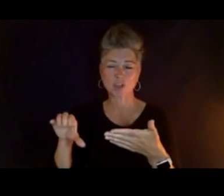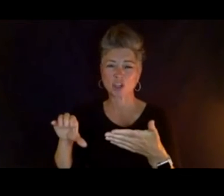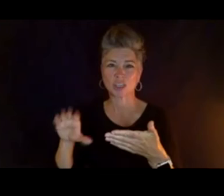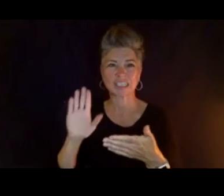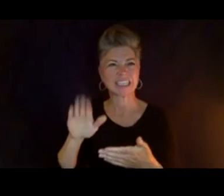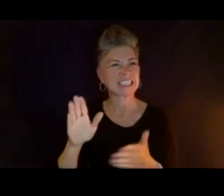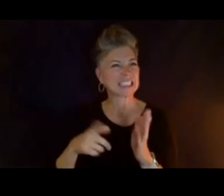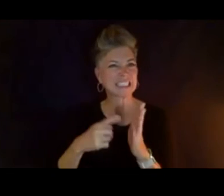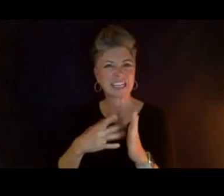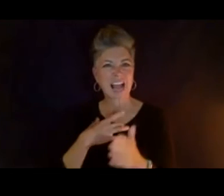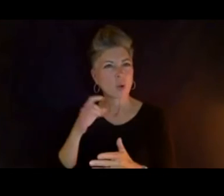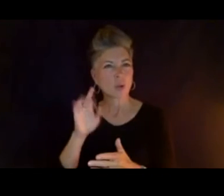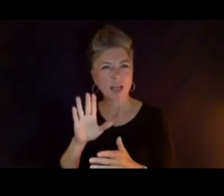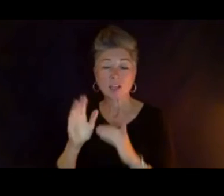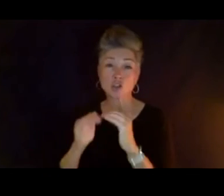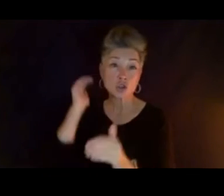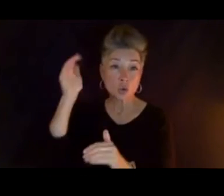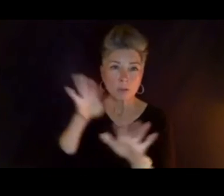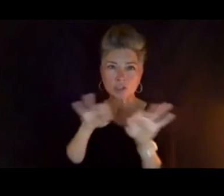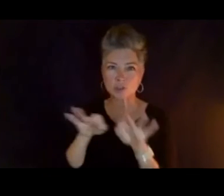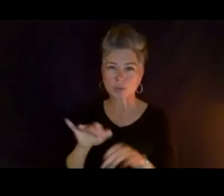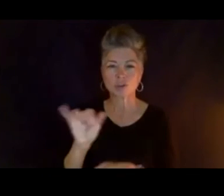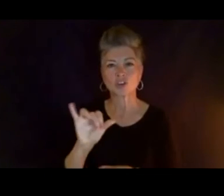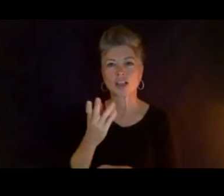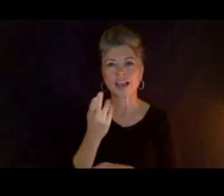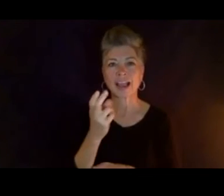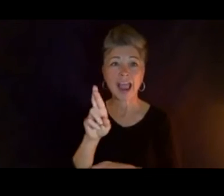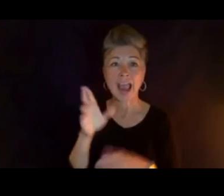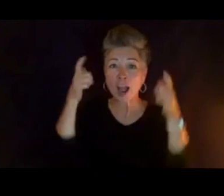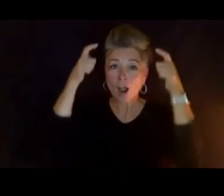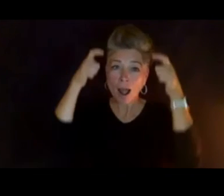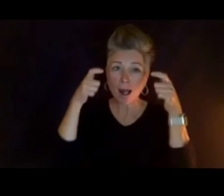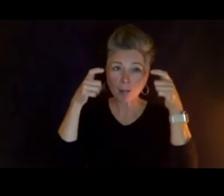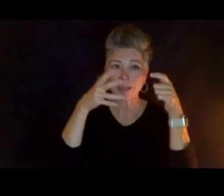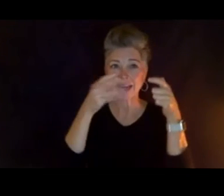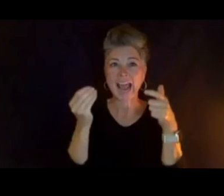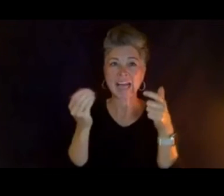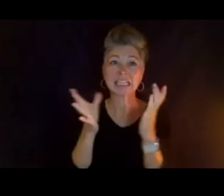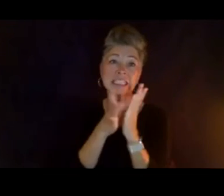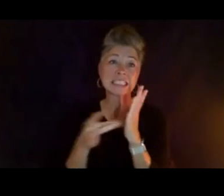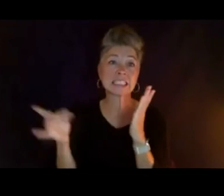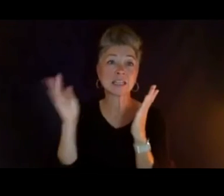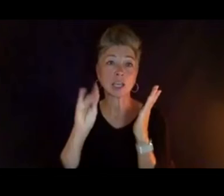descriptive to like hair helmet and slinky oils. I was like, okay, I get it.